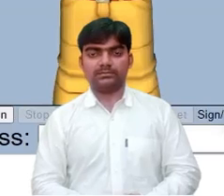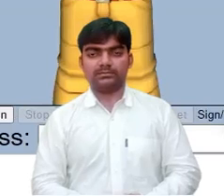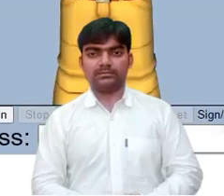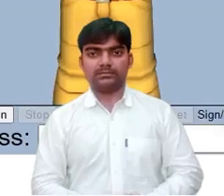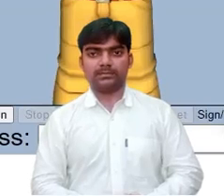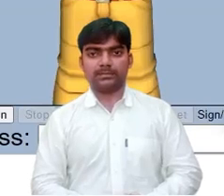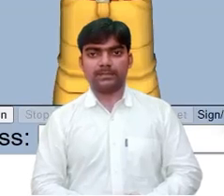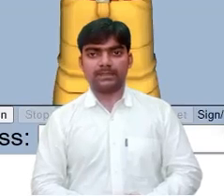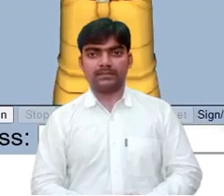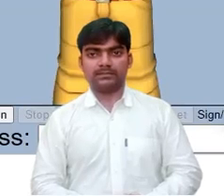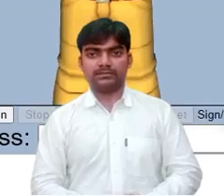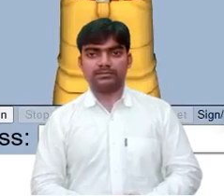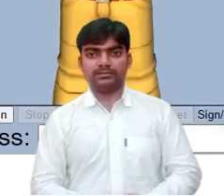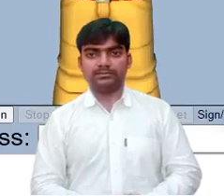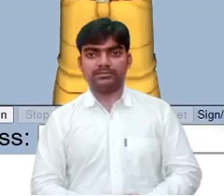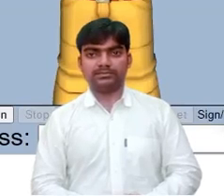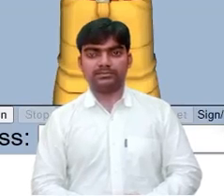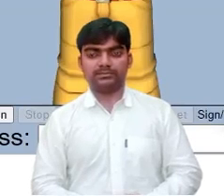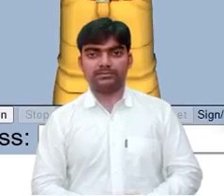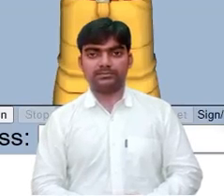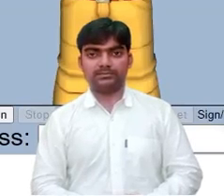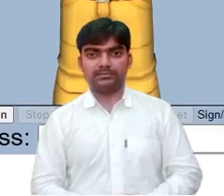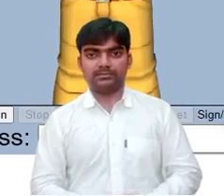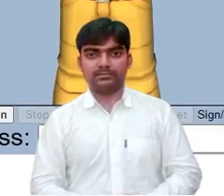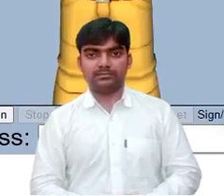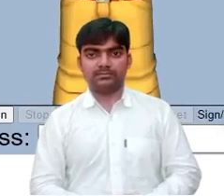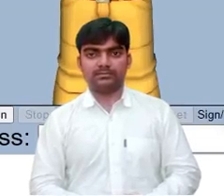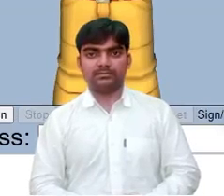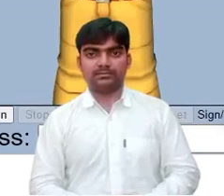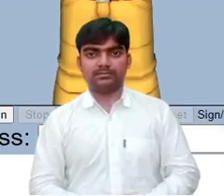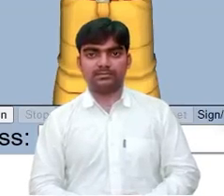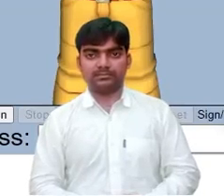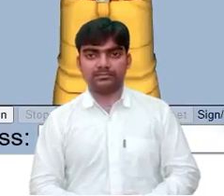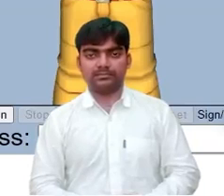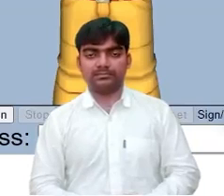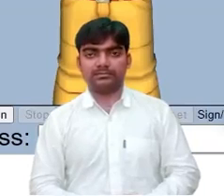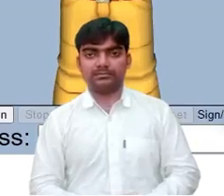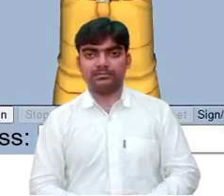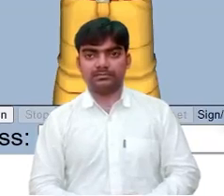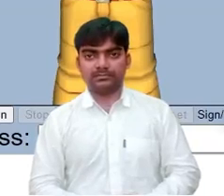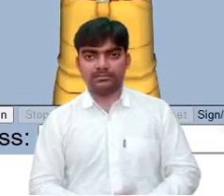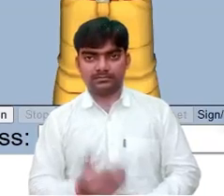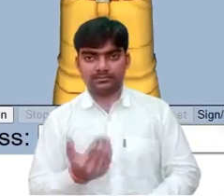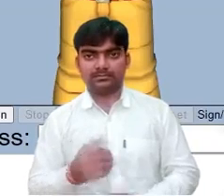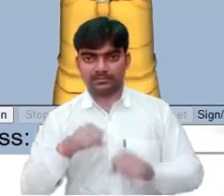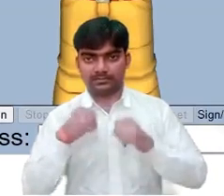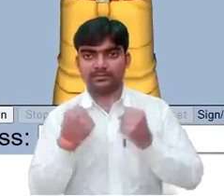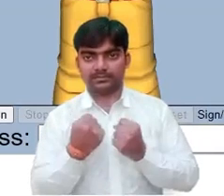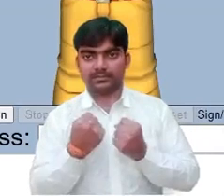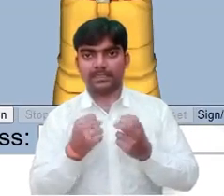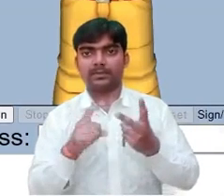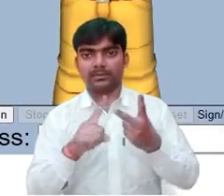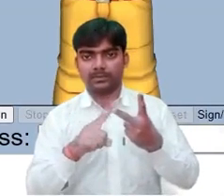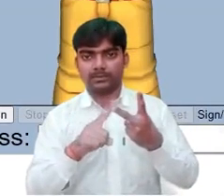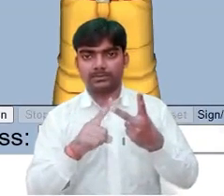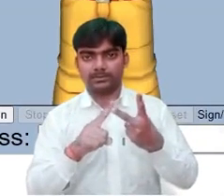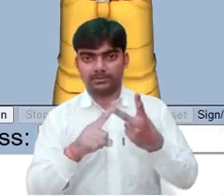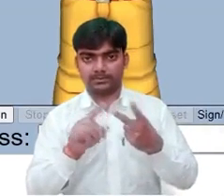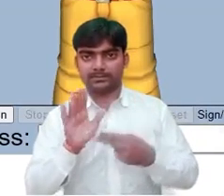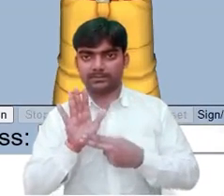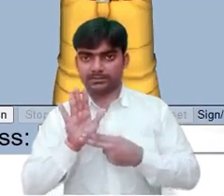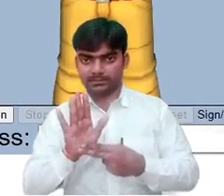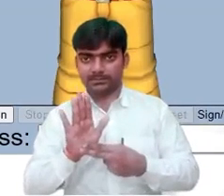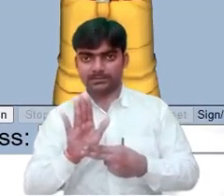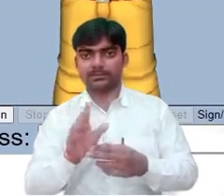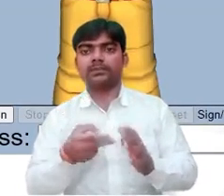Okay, so let us try one more announcement. Say it is gate change announcement. So I select this category